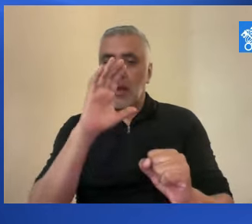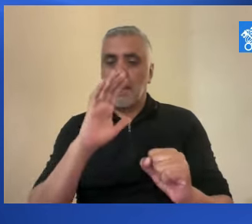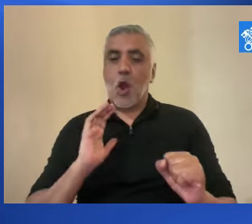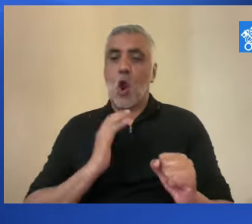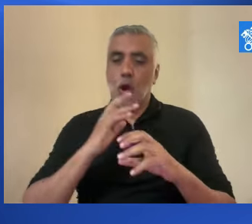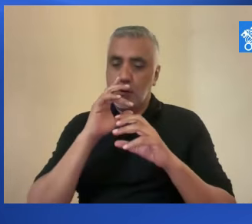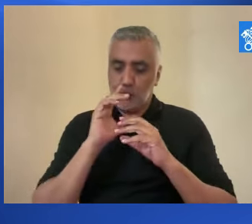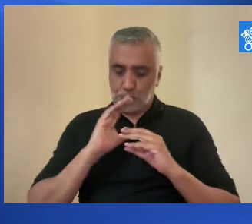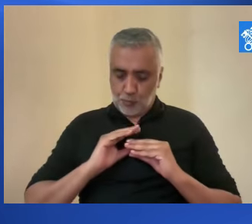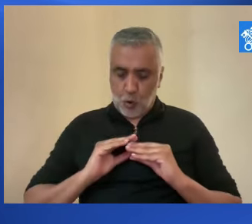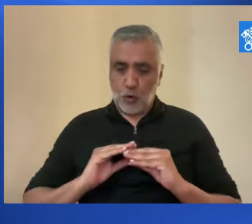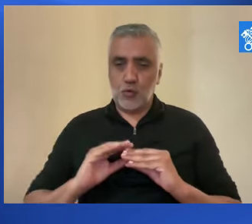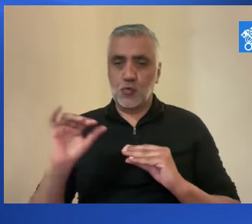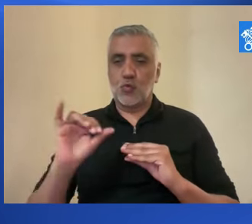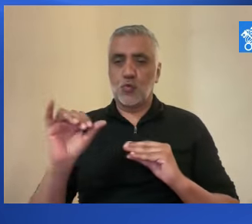when we accept our smallness.